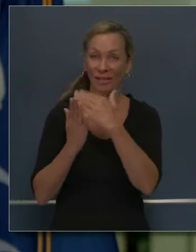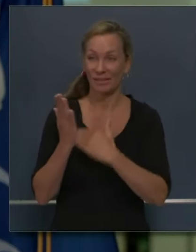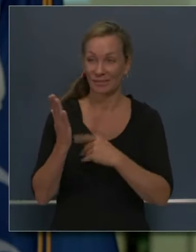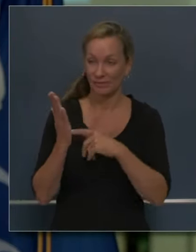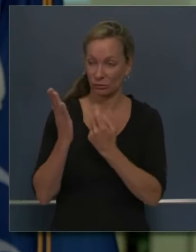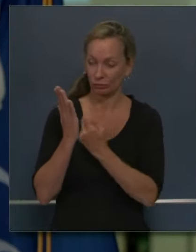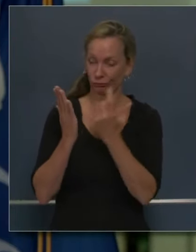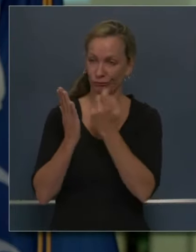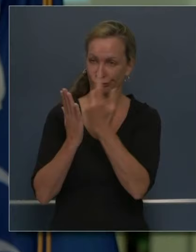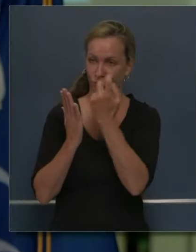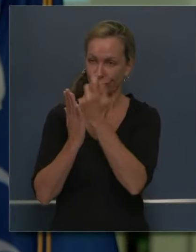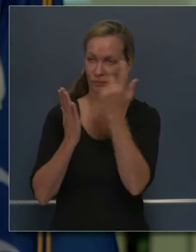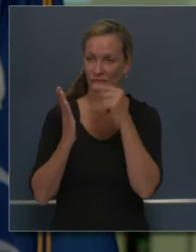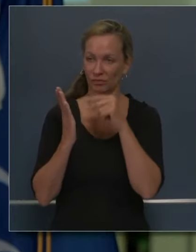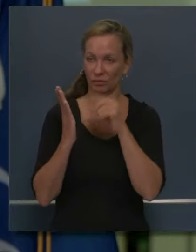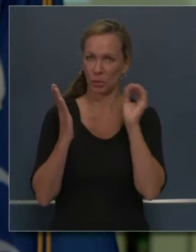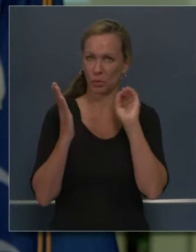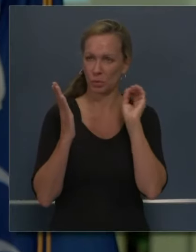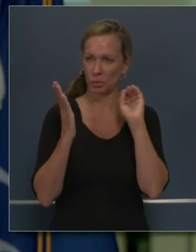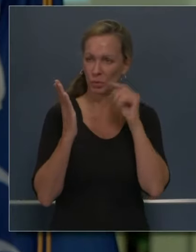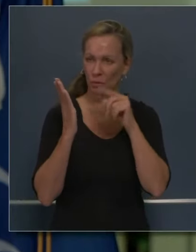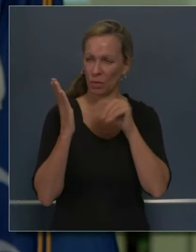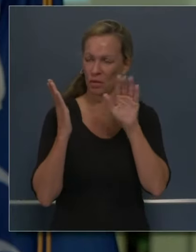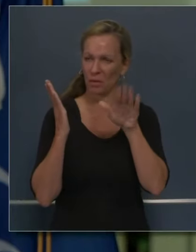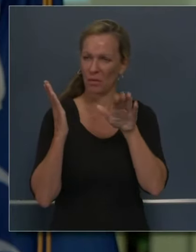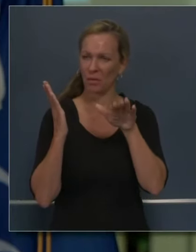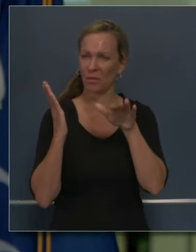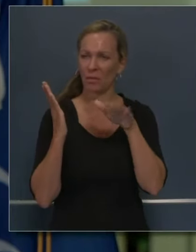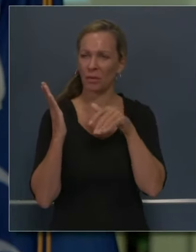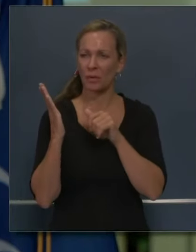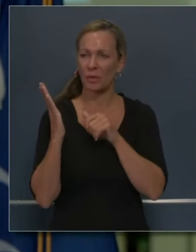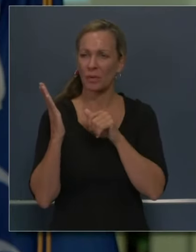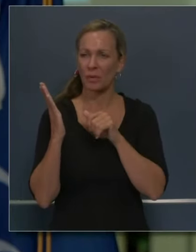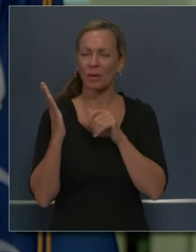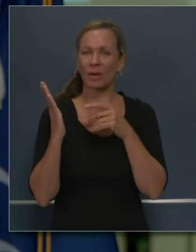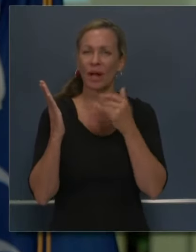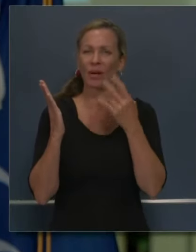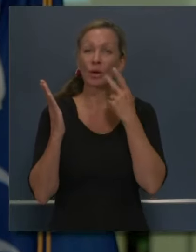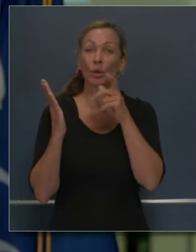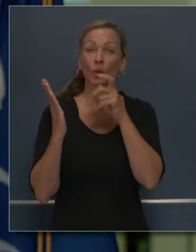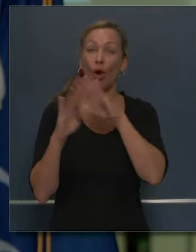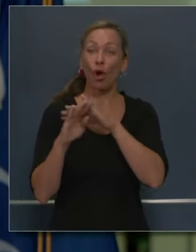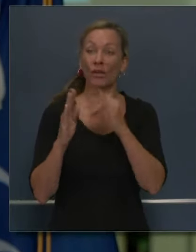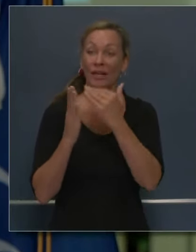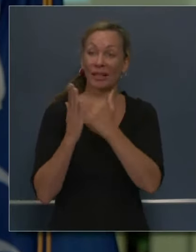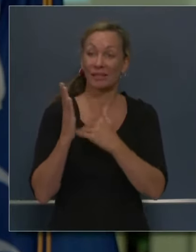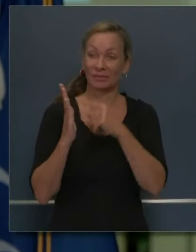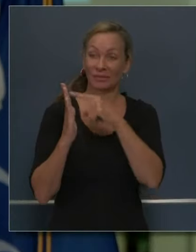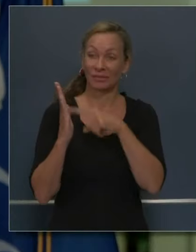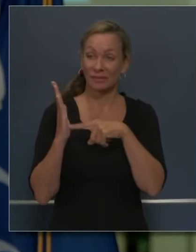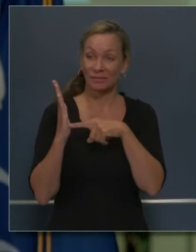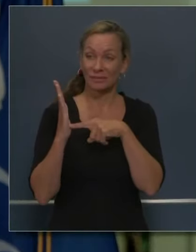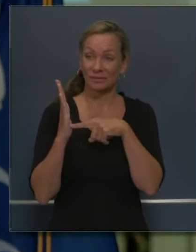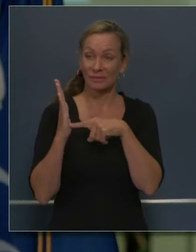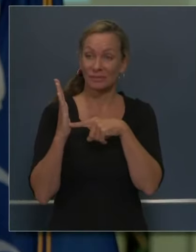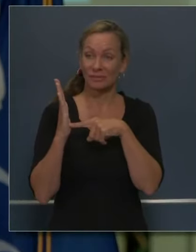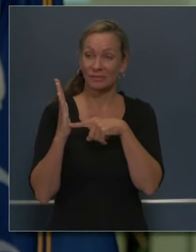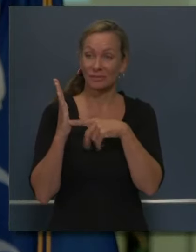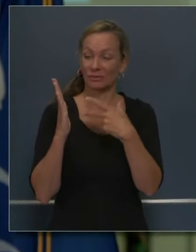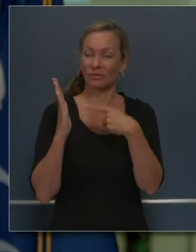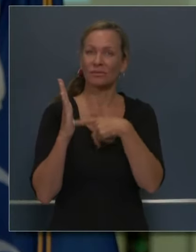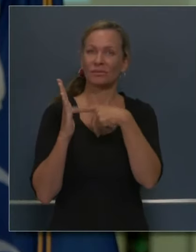now, waiting for this guidance. You talked about it a little bit more, earlier, but I want to clarify something here. You said we don't know when the rules are